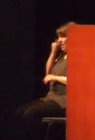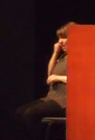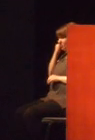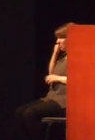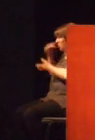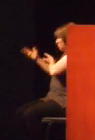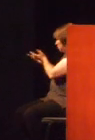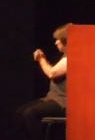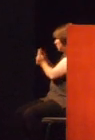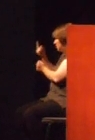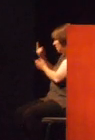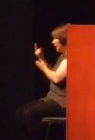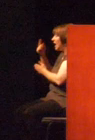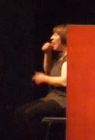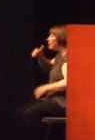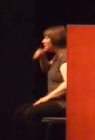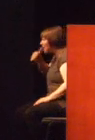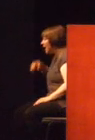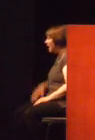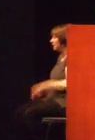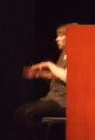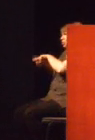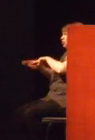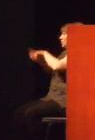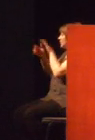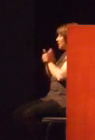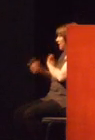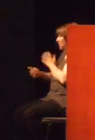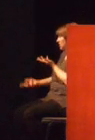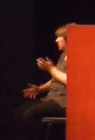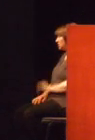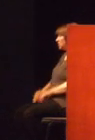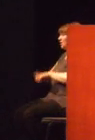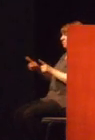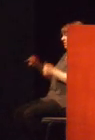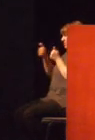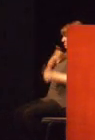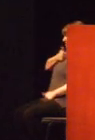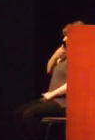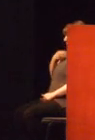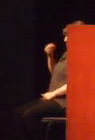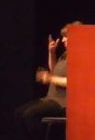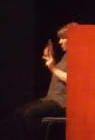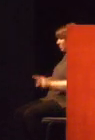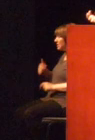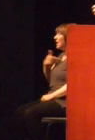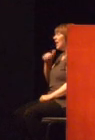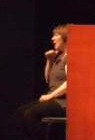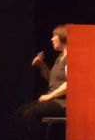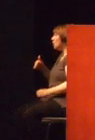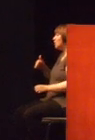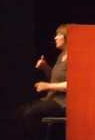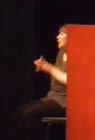you build skills around it. You get better at talking about it. But as a white person, I'm not going to just get better at it because